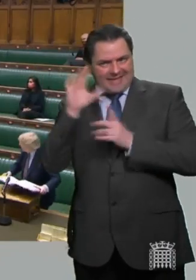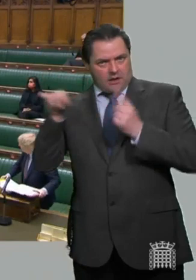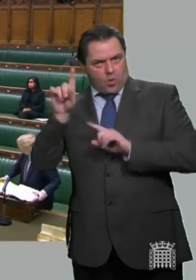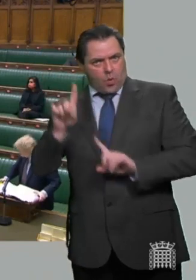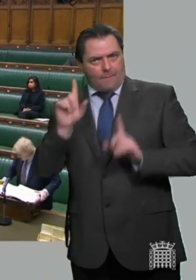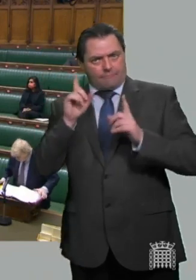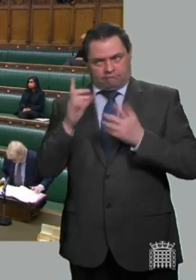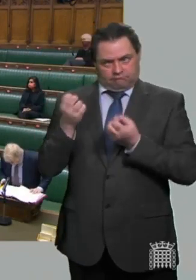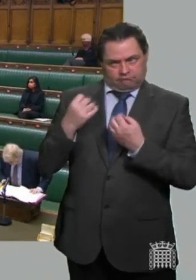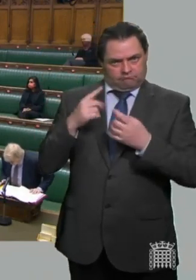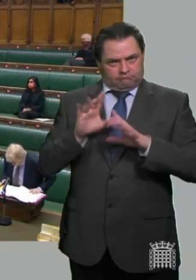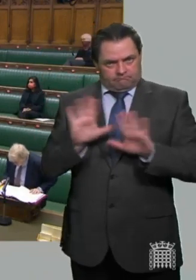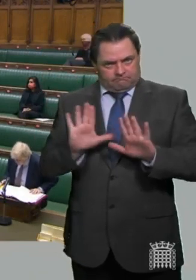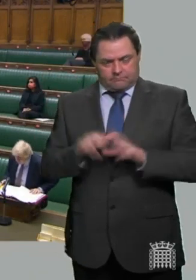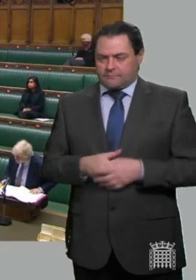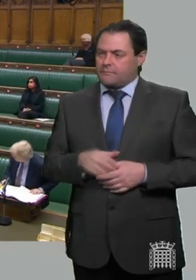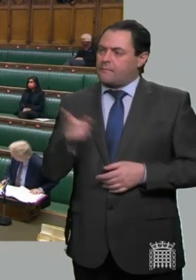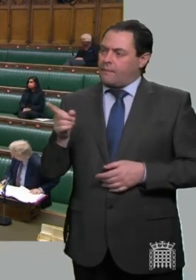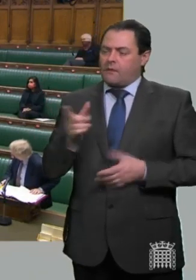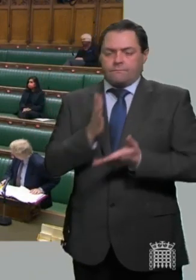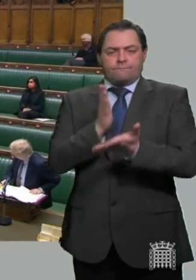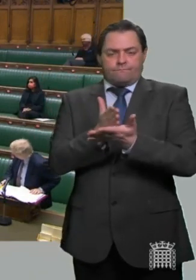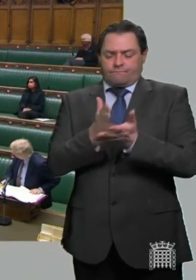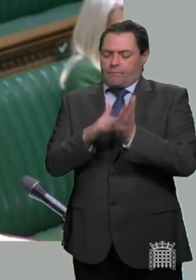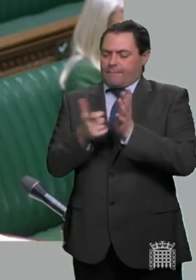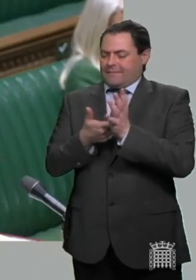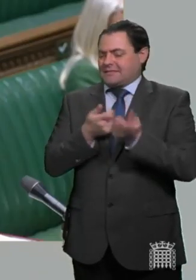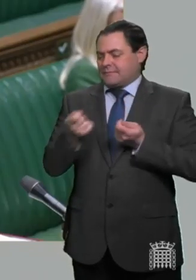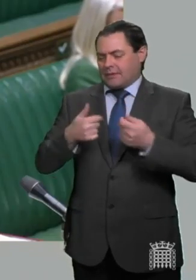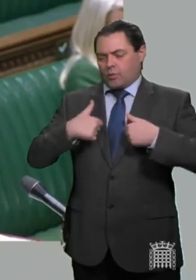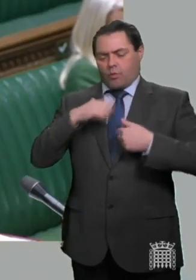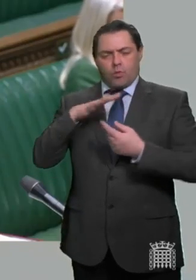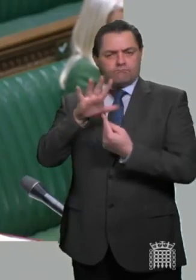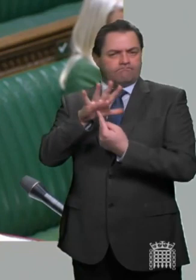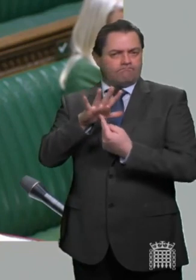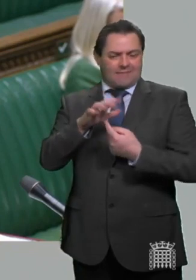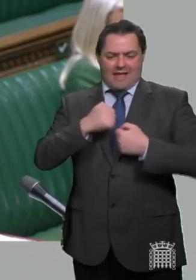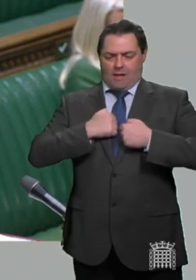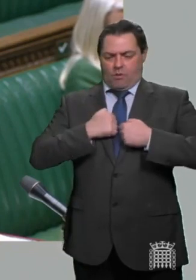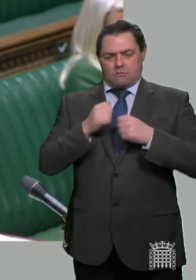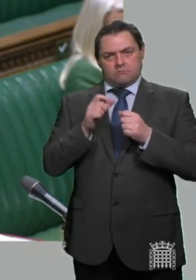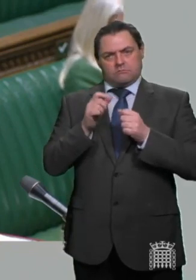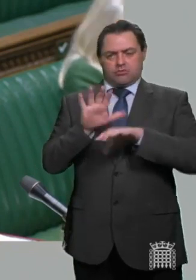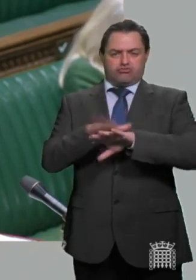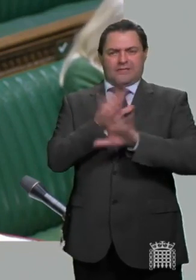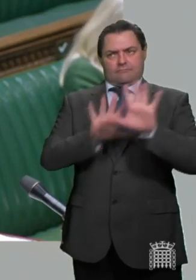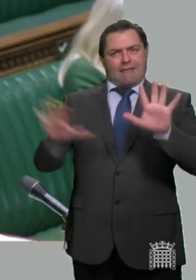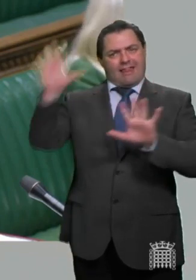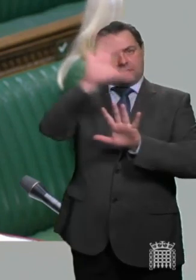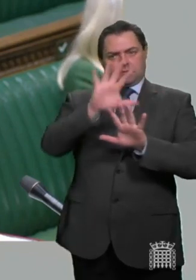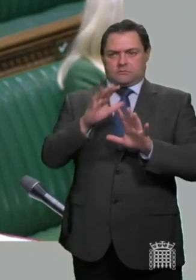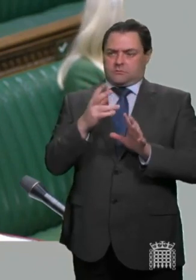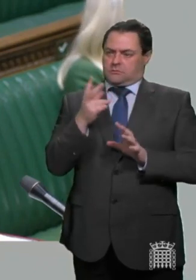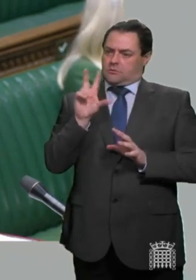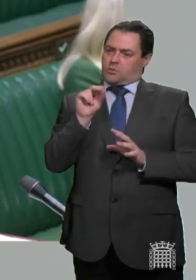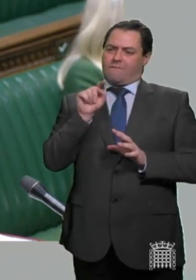Indeed, Mr Speaker, we will protect our vital green belt, which constitutes, I think, 12.4